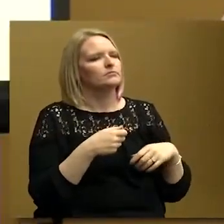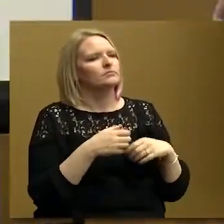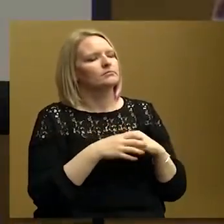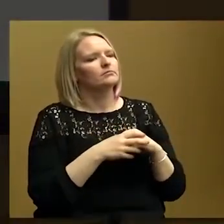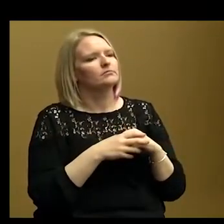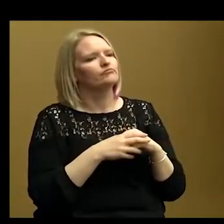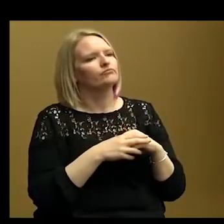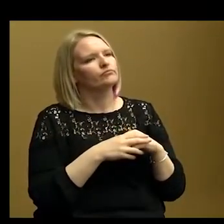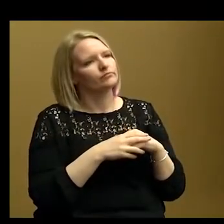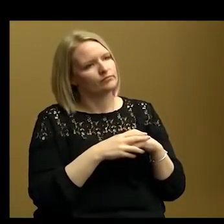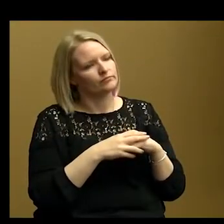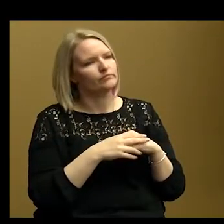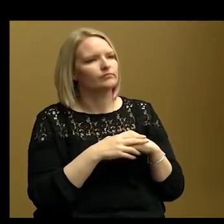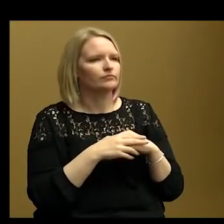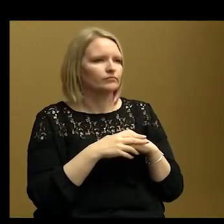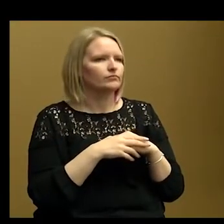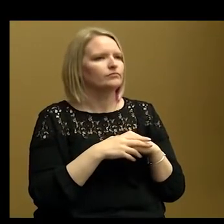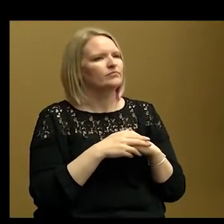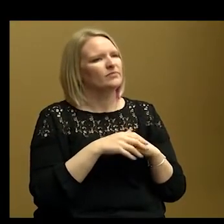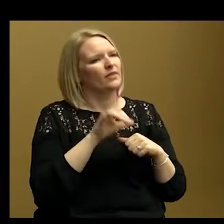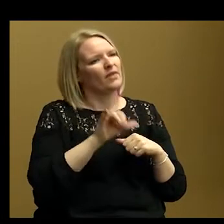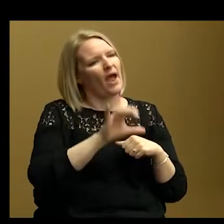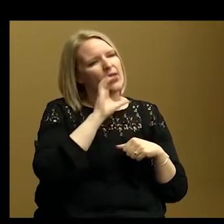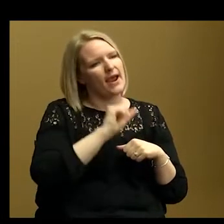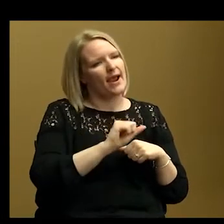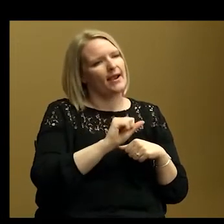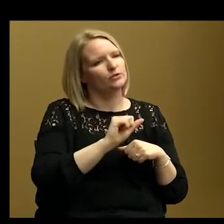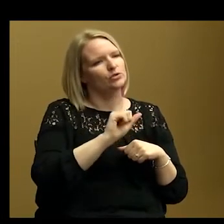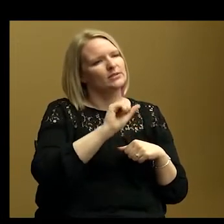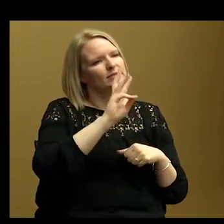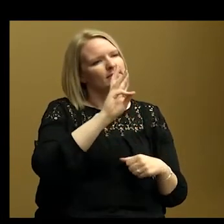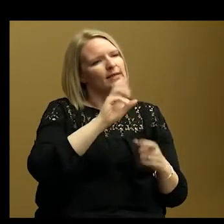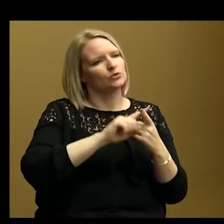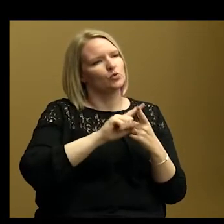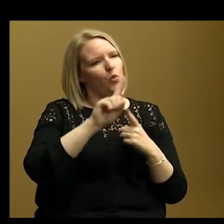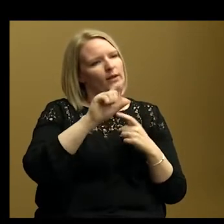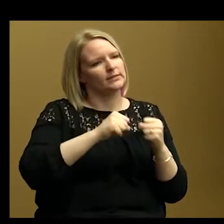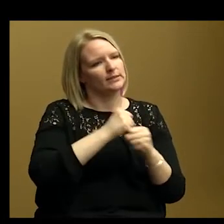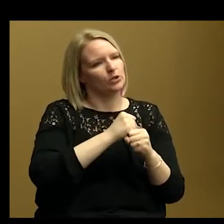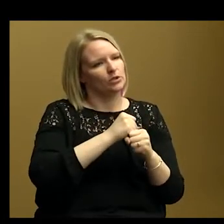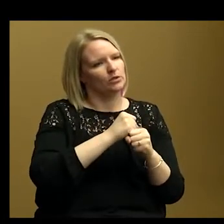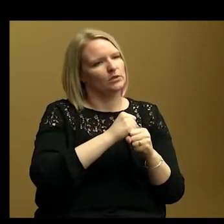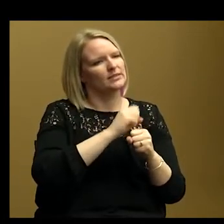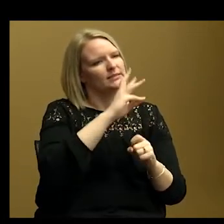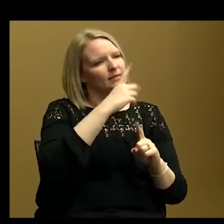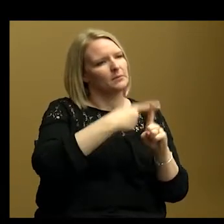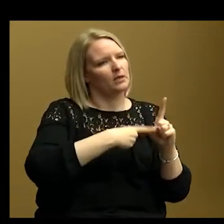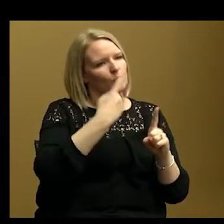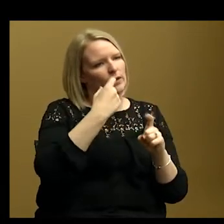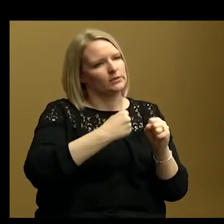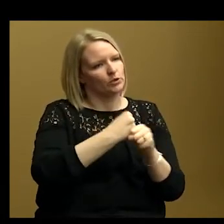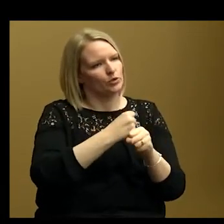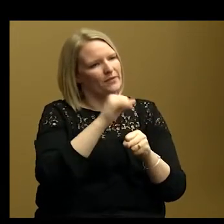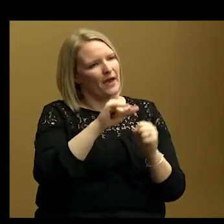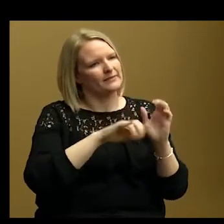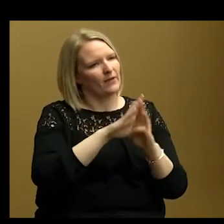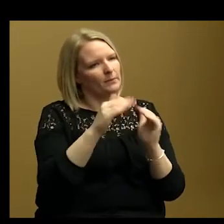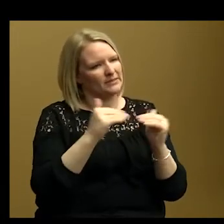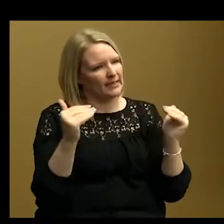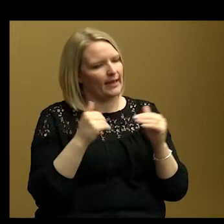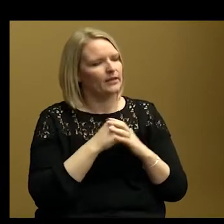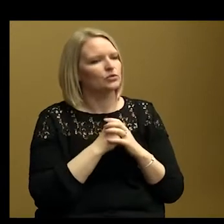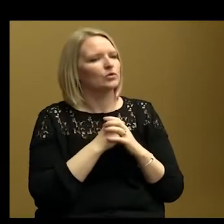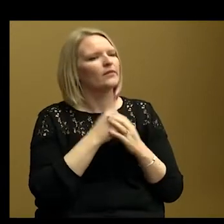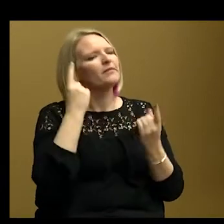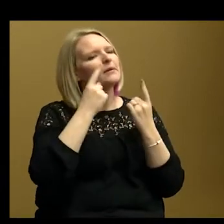Typically, this is like from 6 months to about a year. This developmental stage is then, if you think